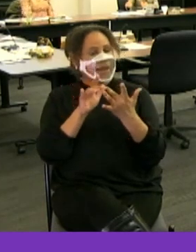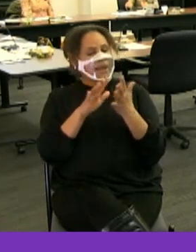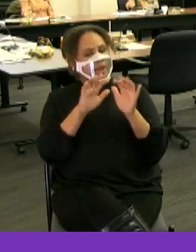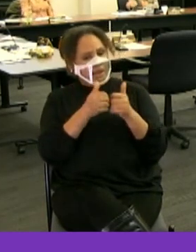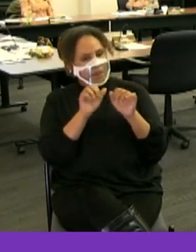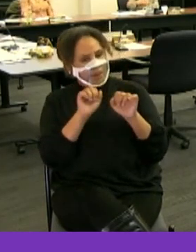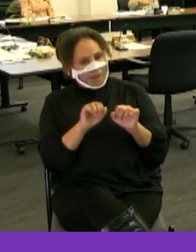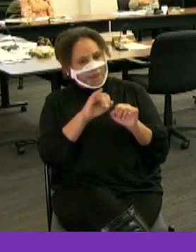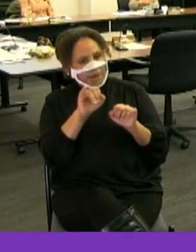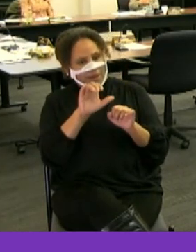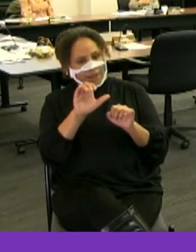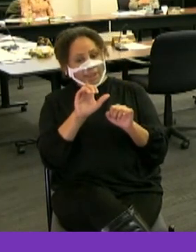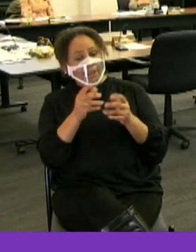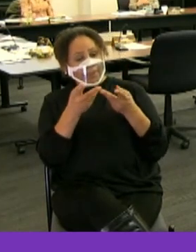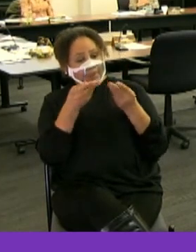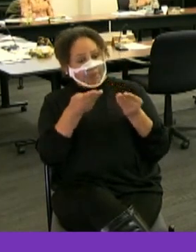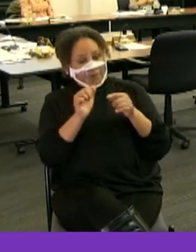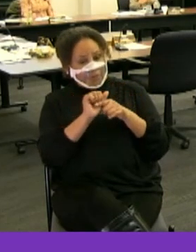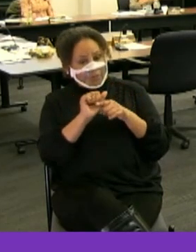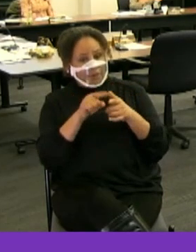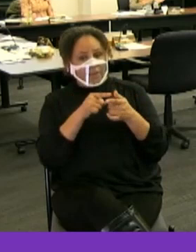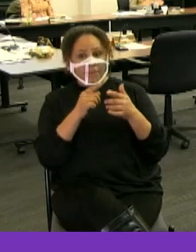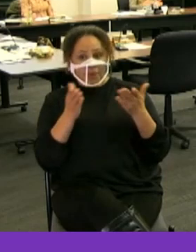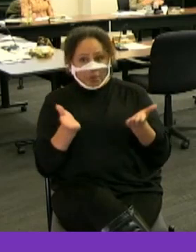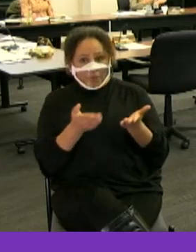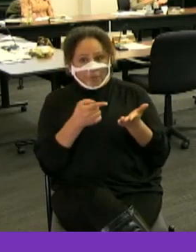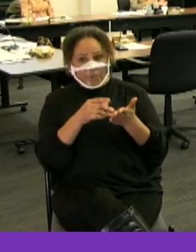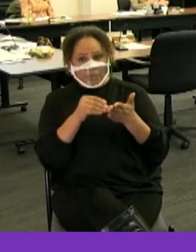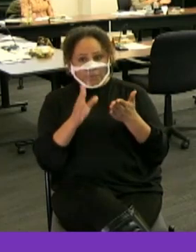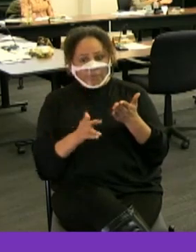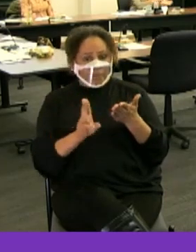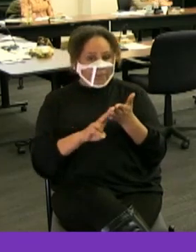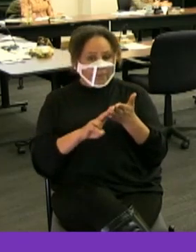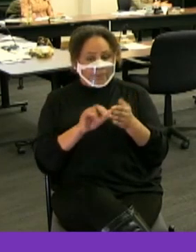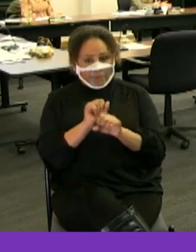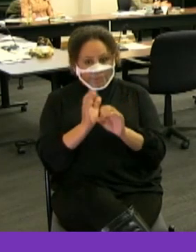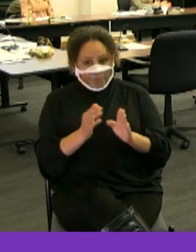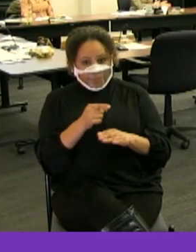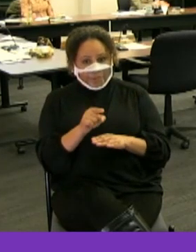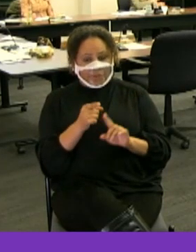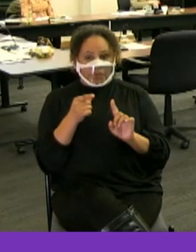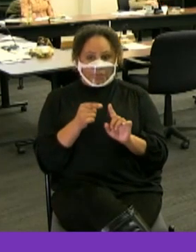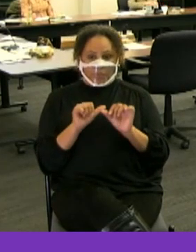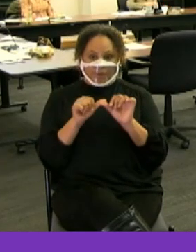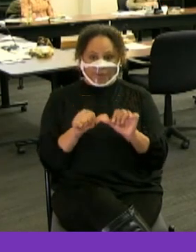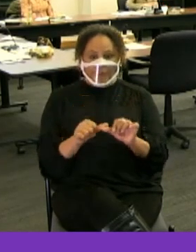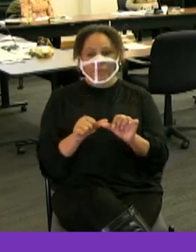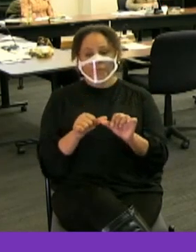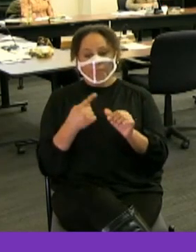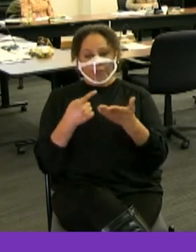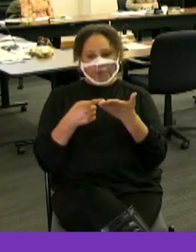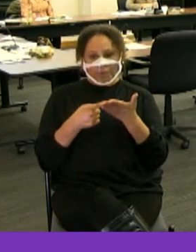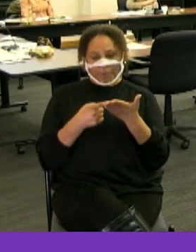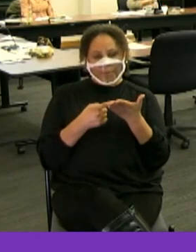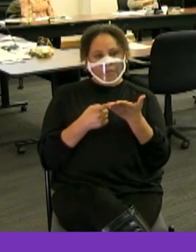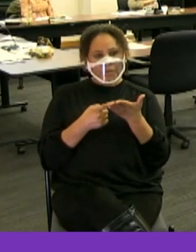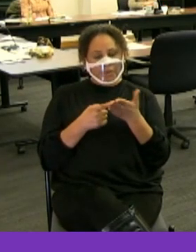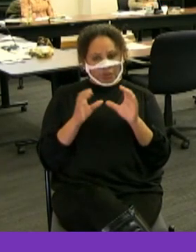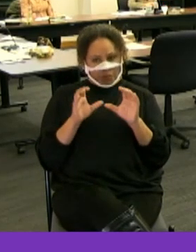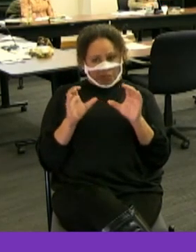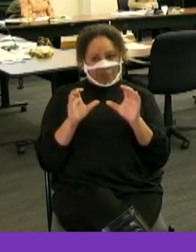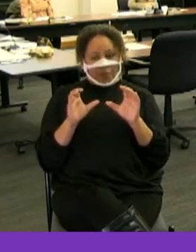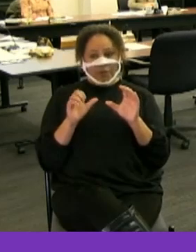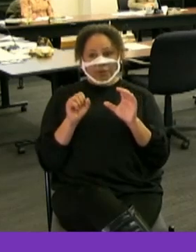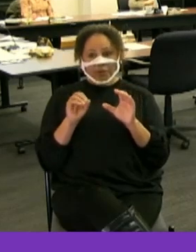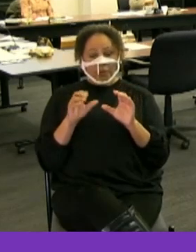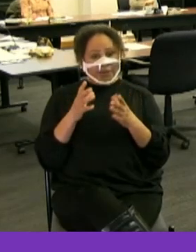for you? And then encourage that enrollment for those students, employees to then continue though. We talk about stackable credentials. So